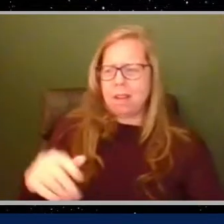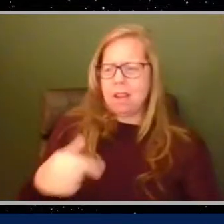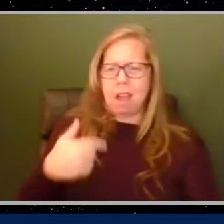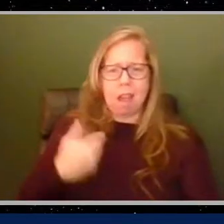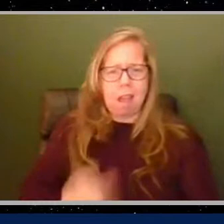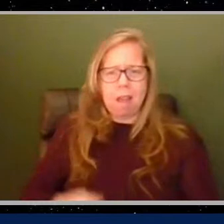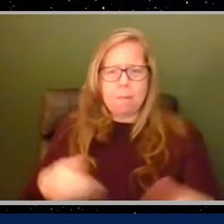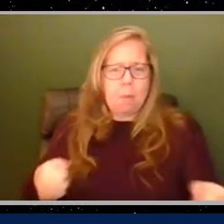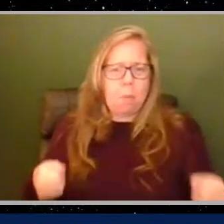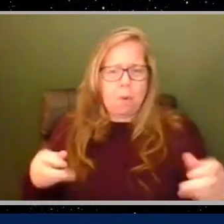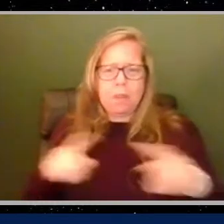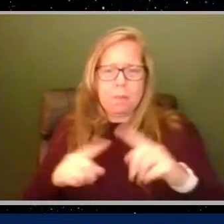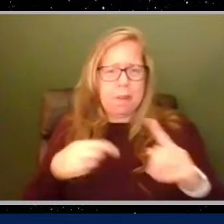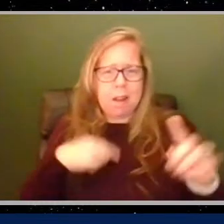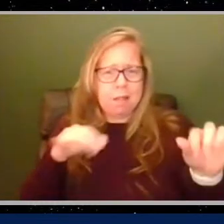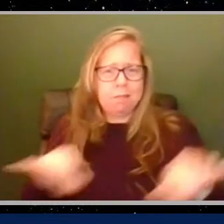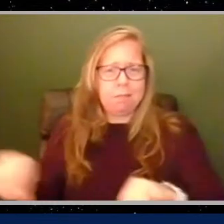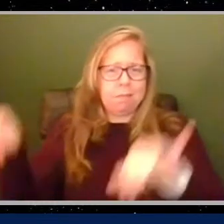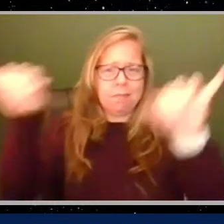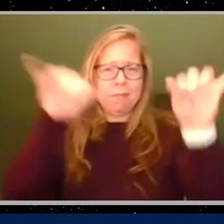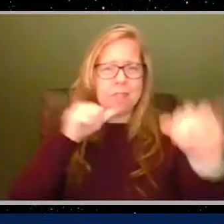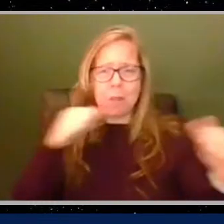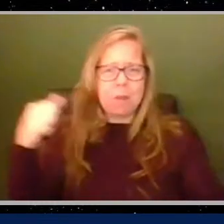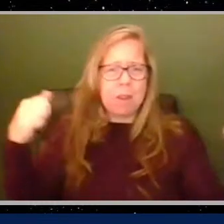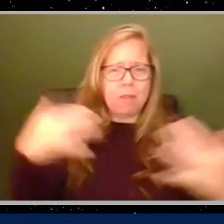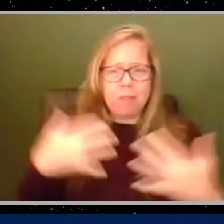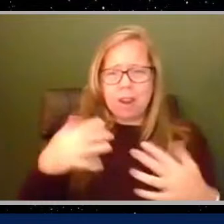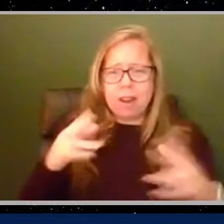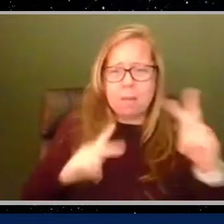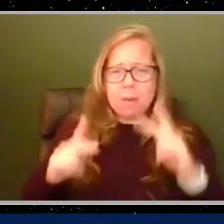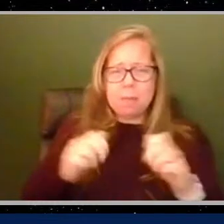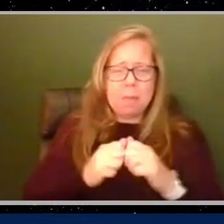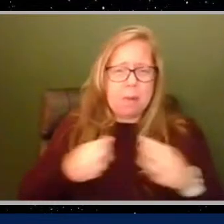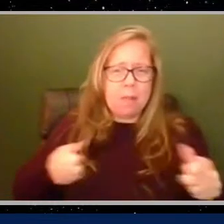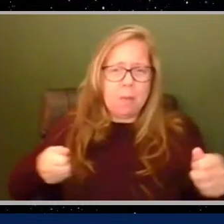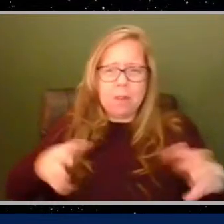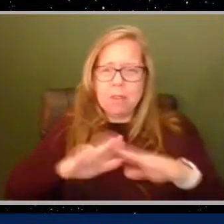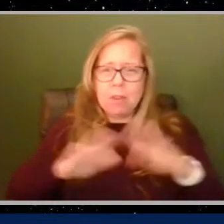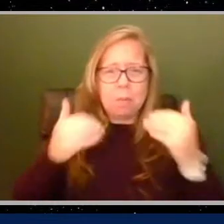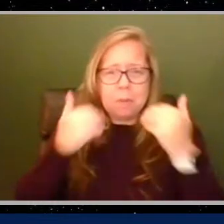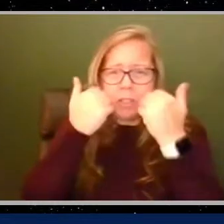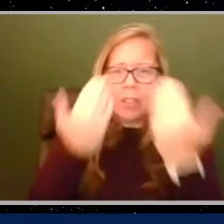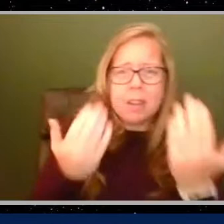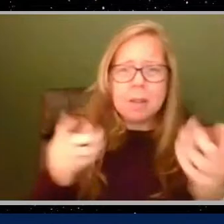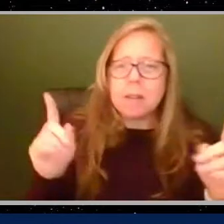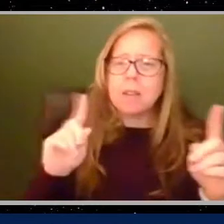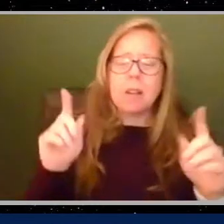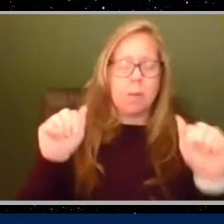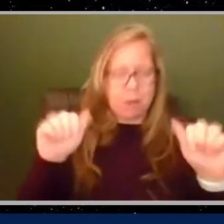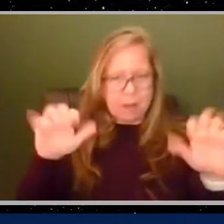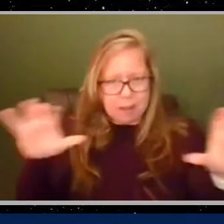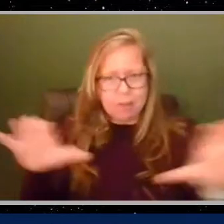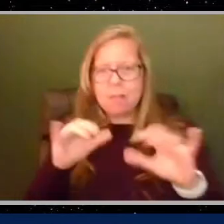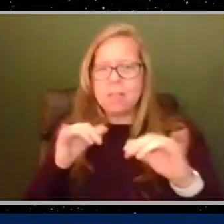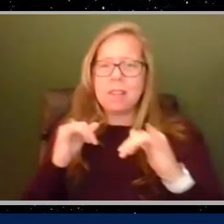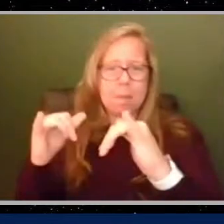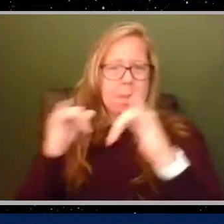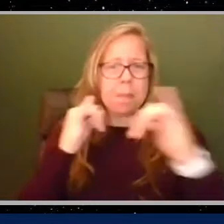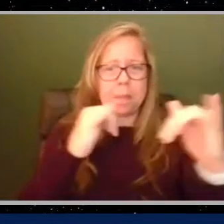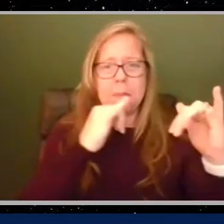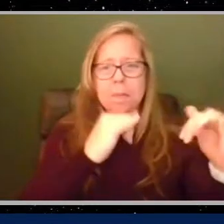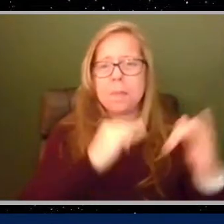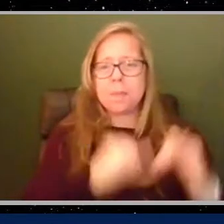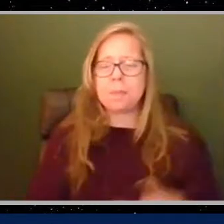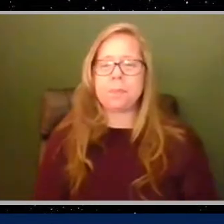everyone else too. So, you know, don't be afraid of wheelchairs. Don't be ashamed of them. We can do the same things you can. Yep.